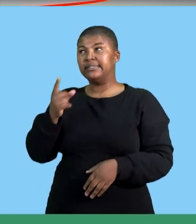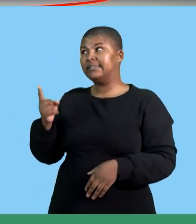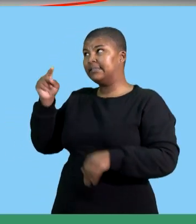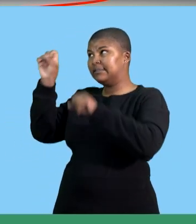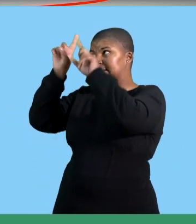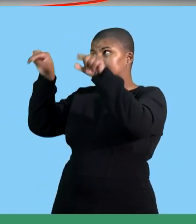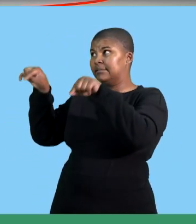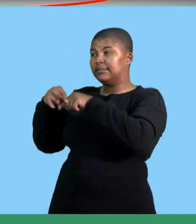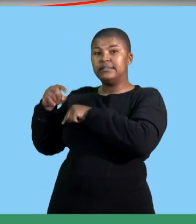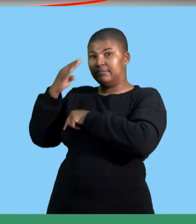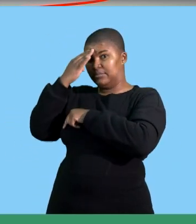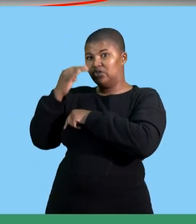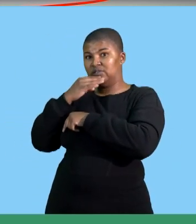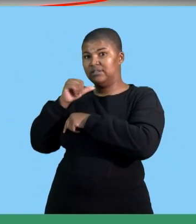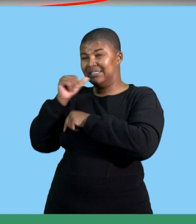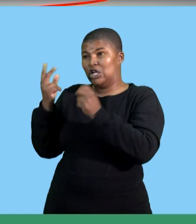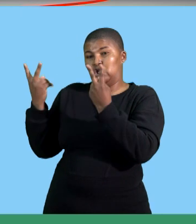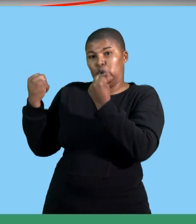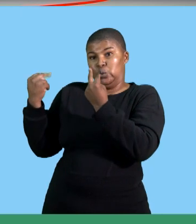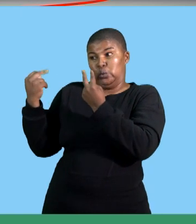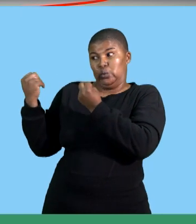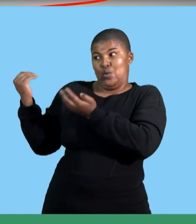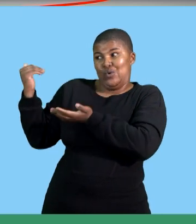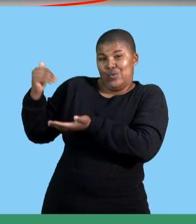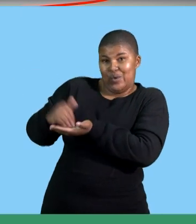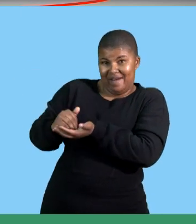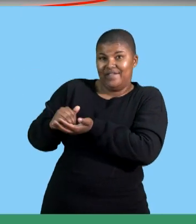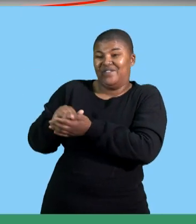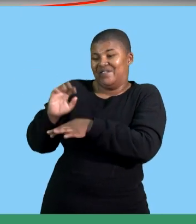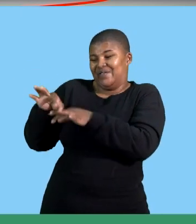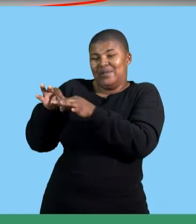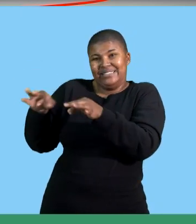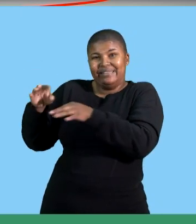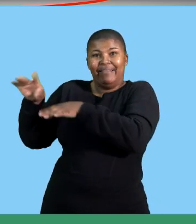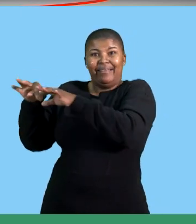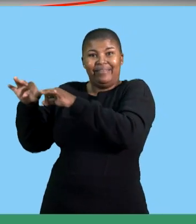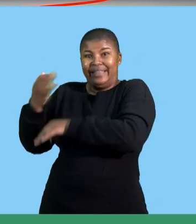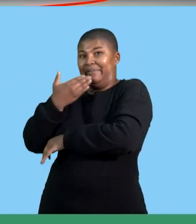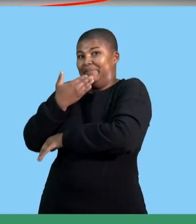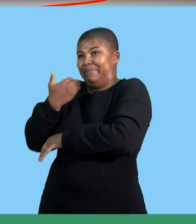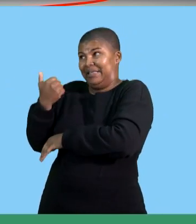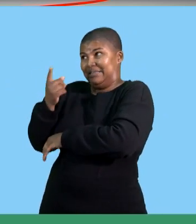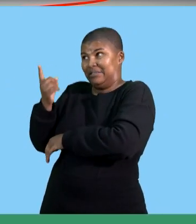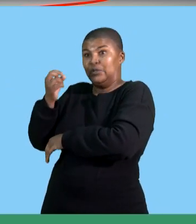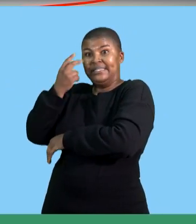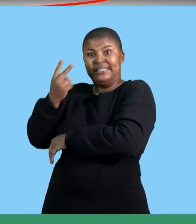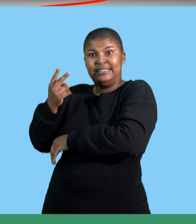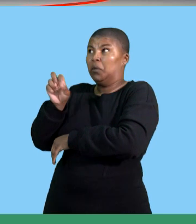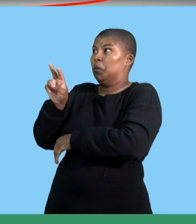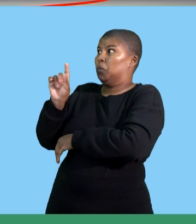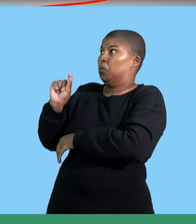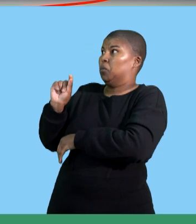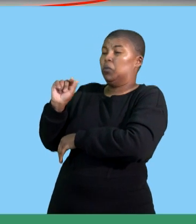says new arrival, best sneaker. So obviously this one captures your attention when you look at that